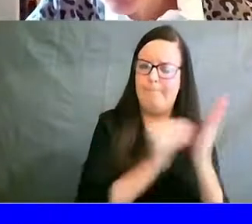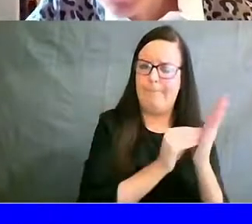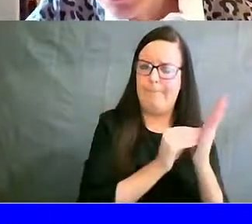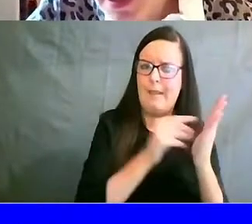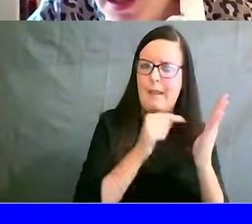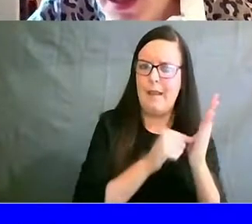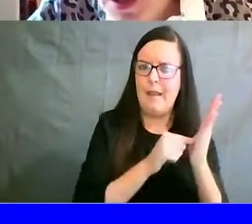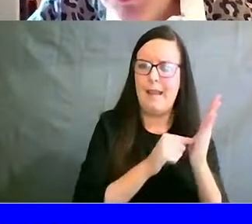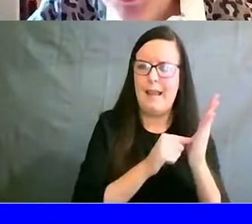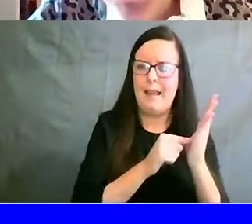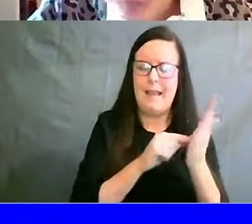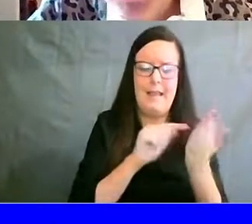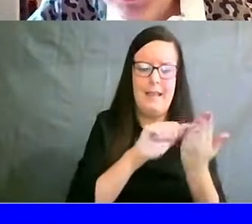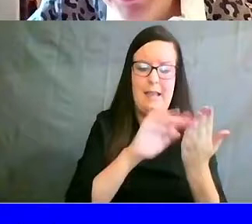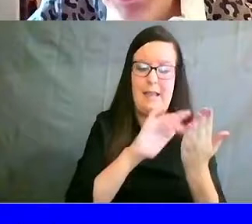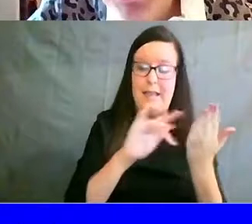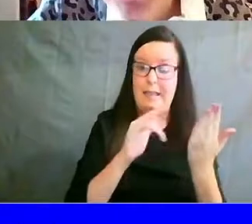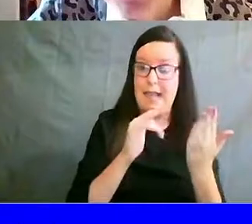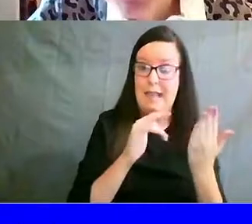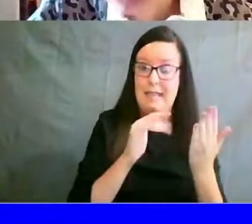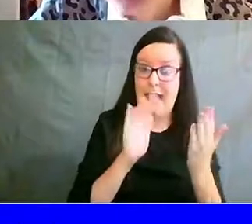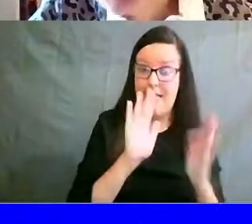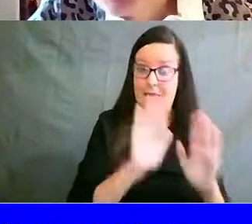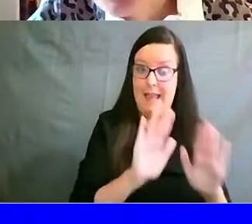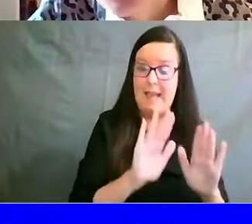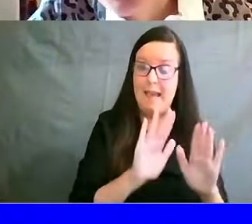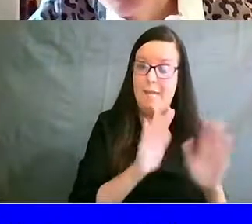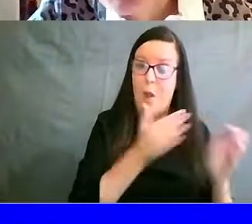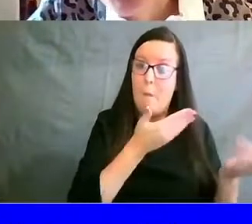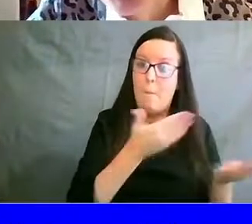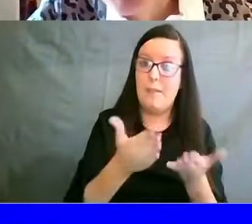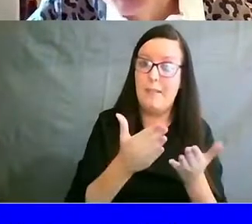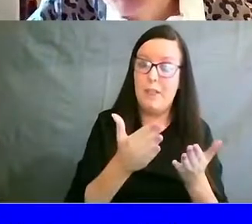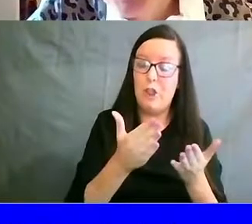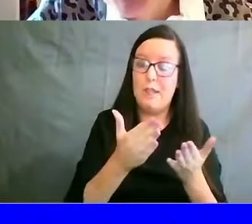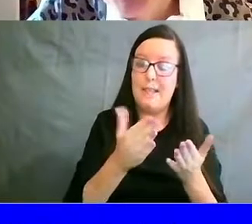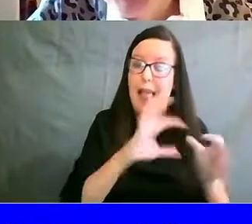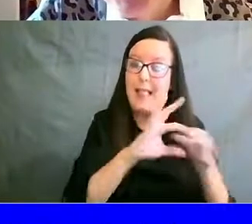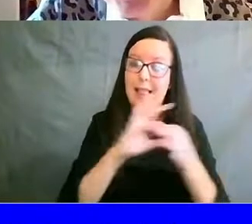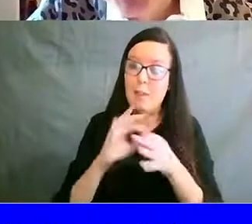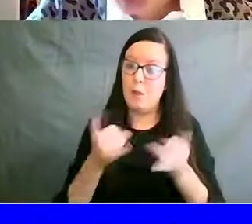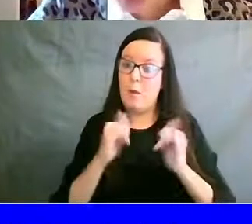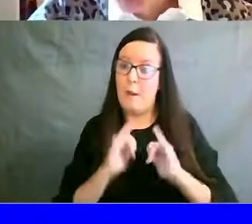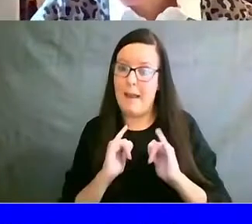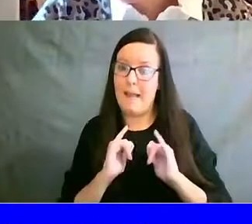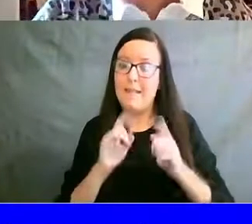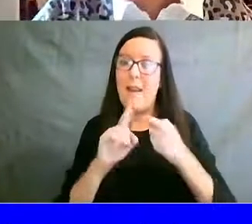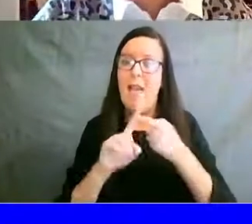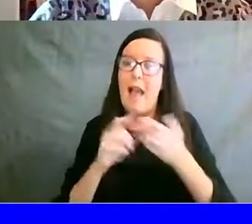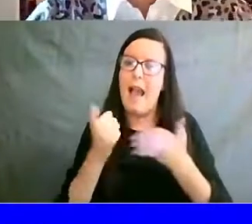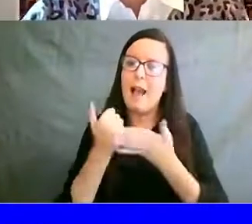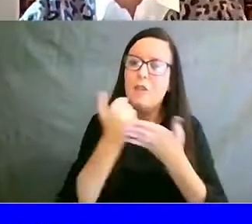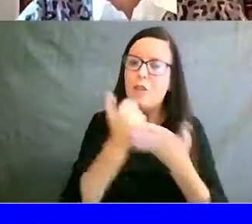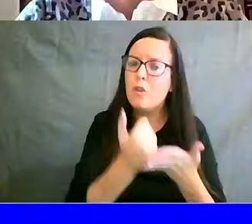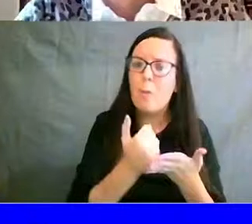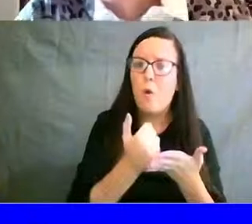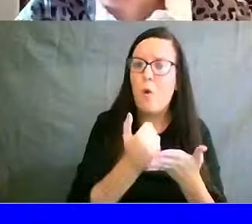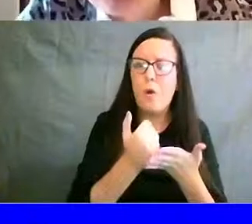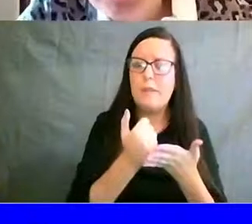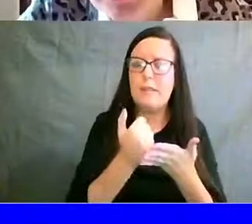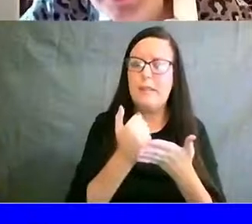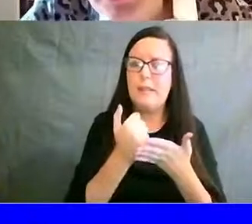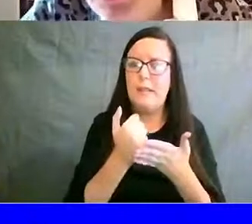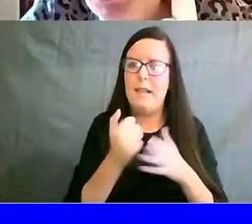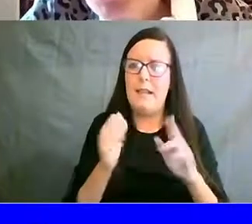leaves intact existing provisions around capacity and where it says that the supports supplied under the Act don't get to step in to